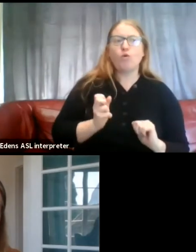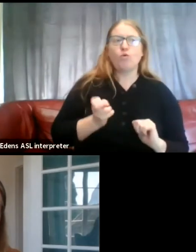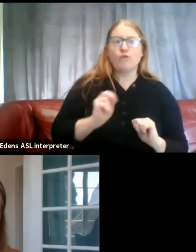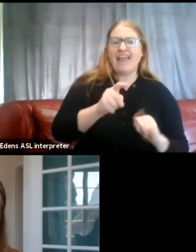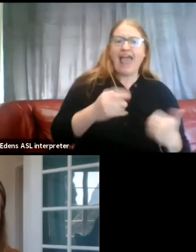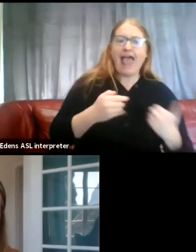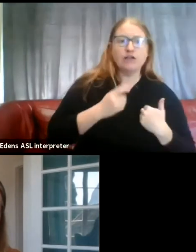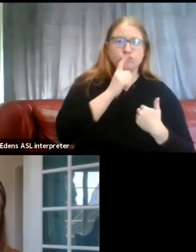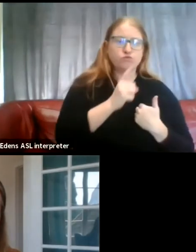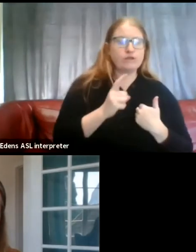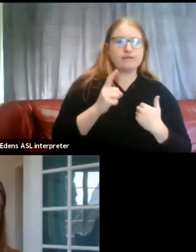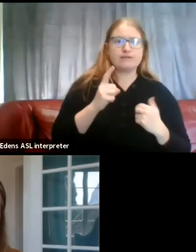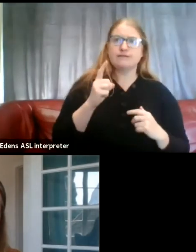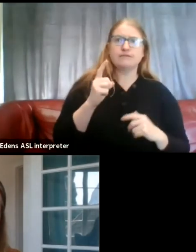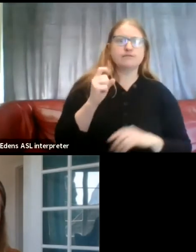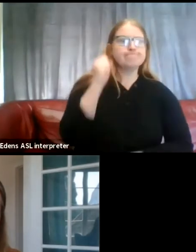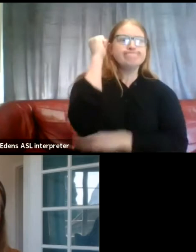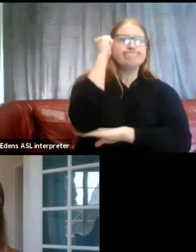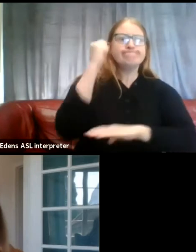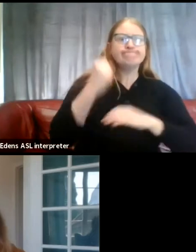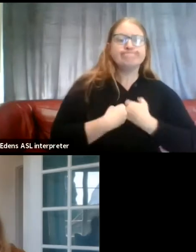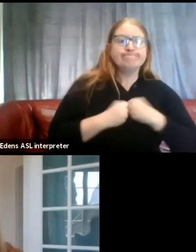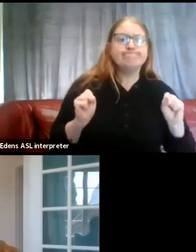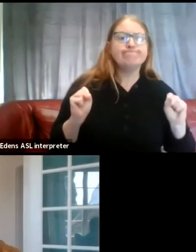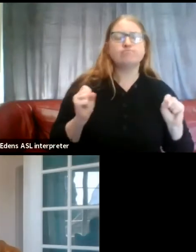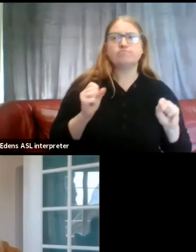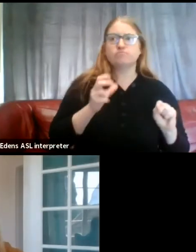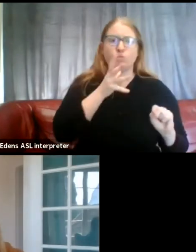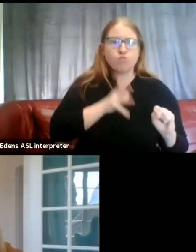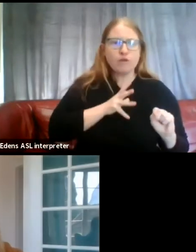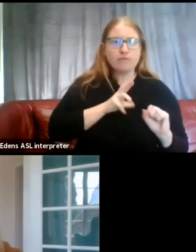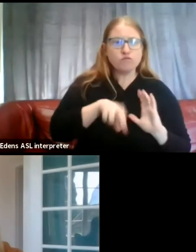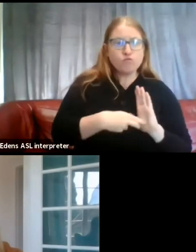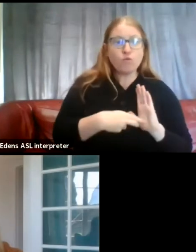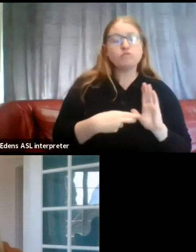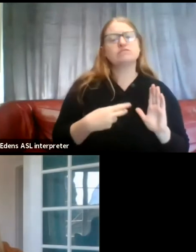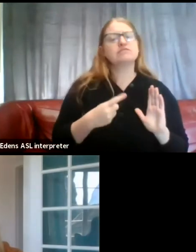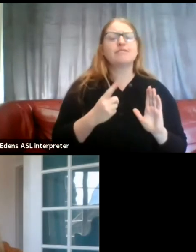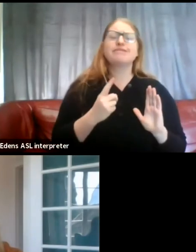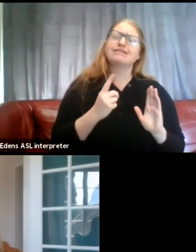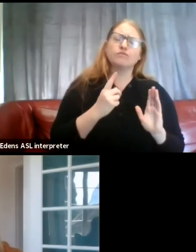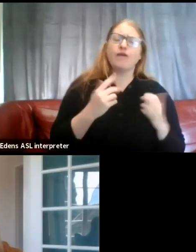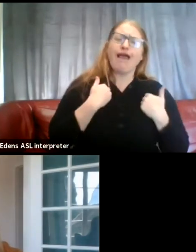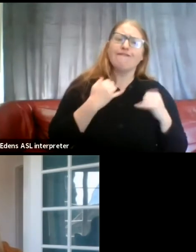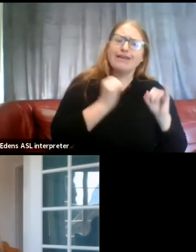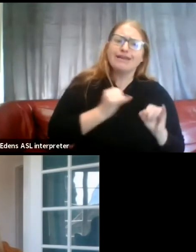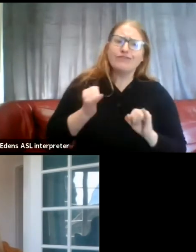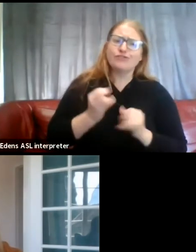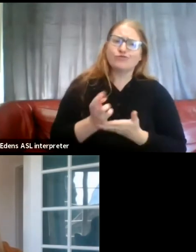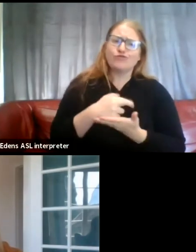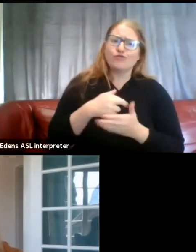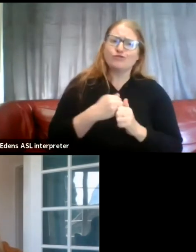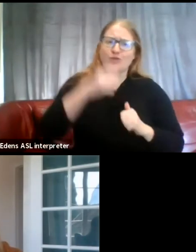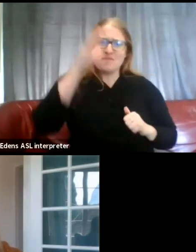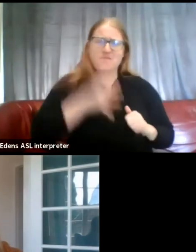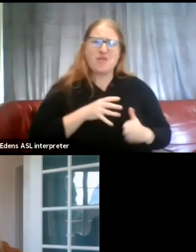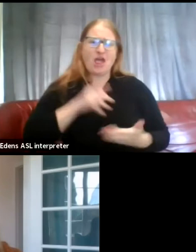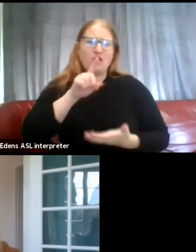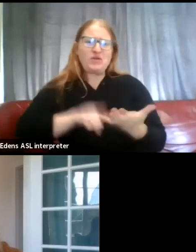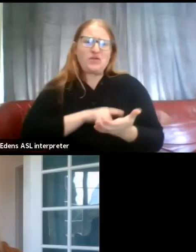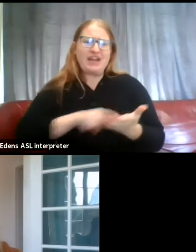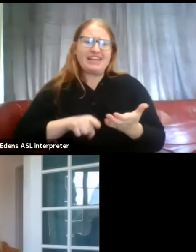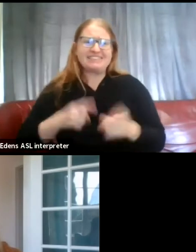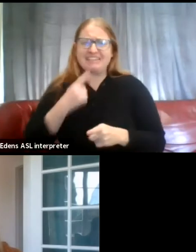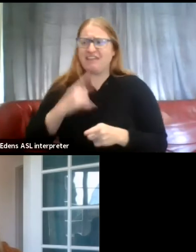stuff. That's the only difference I see. I mean, you know, there are individual reviews by male critics that I've occasionally read that I'm like, that's tone deaf